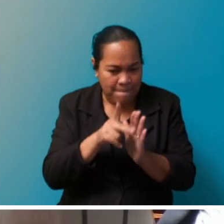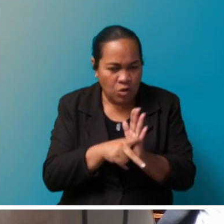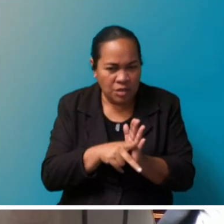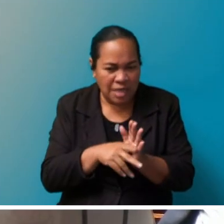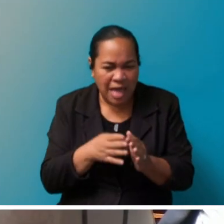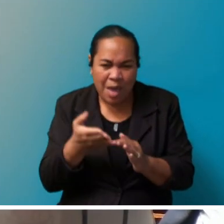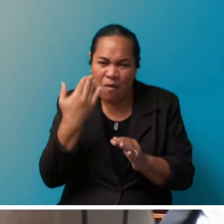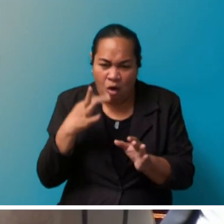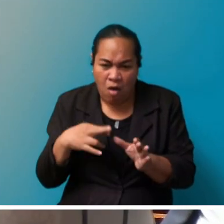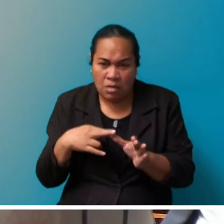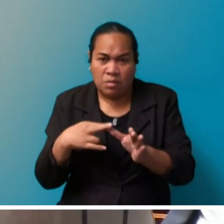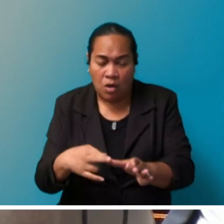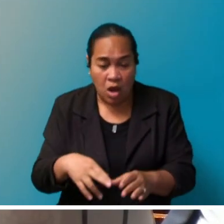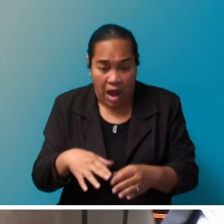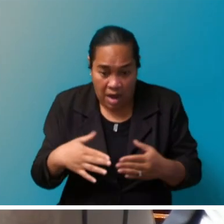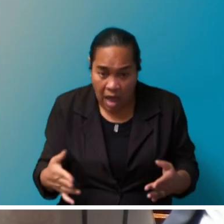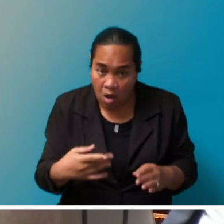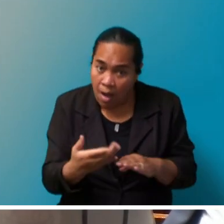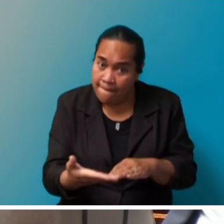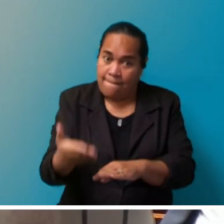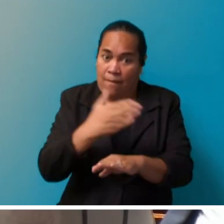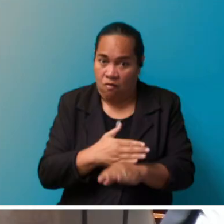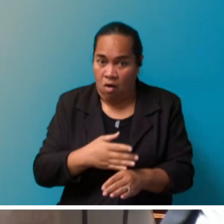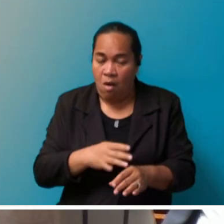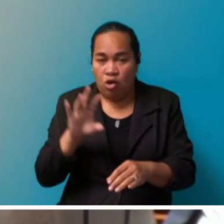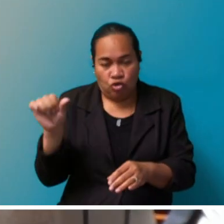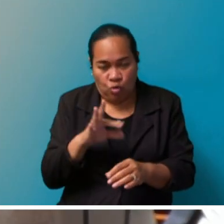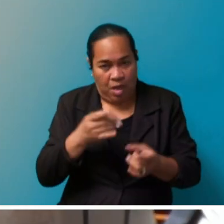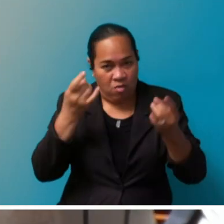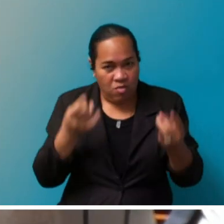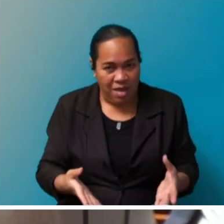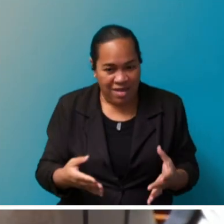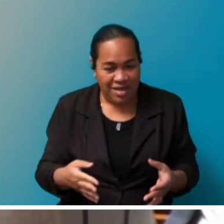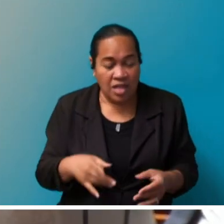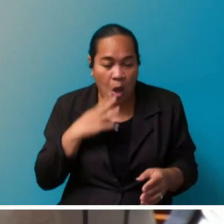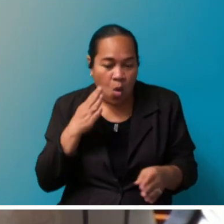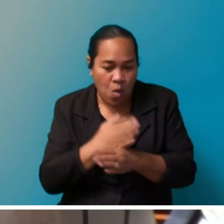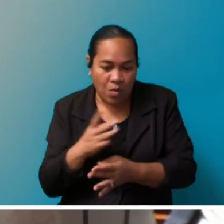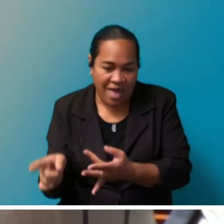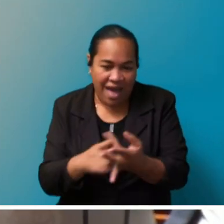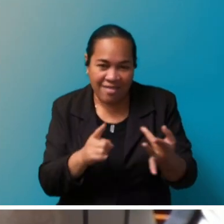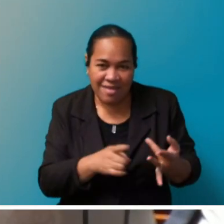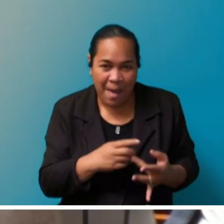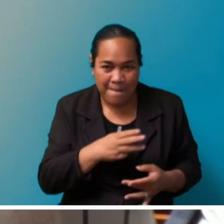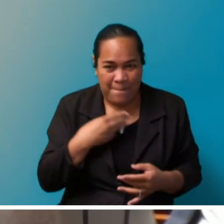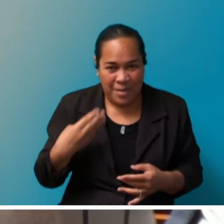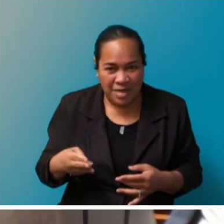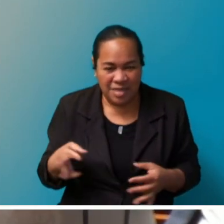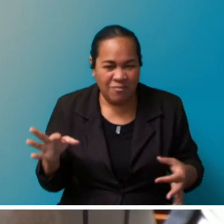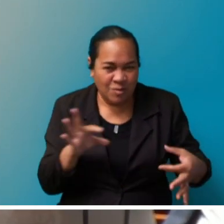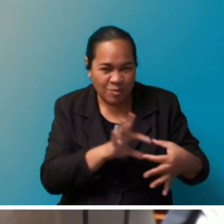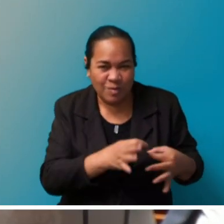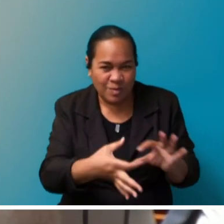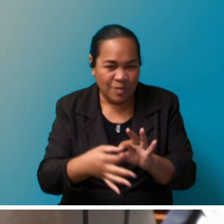to proactive risk reduction and prevention. We are now working closely with other ministries to mainstream risk-informed development